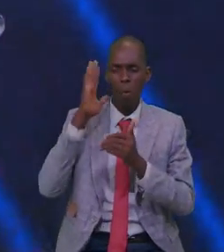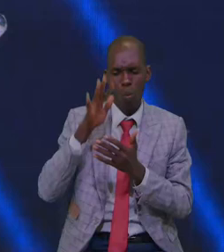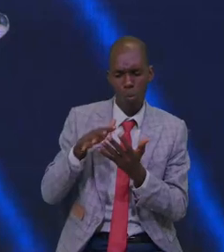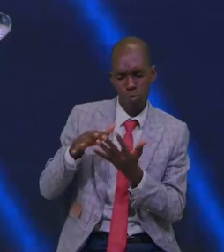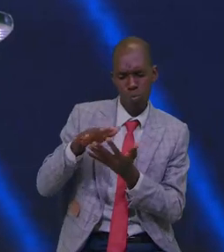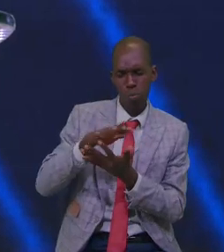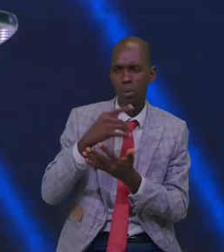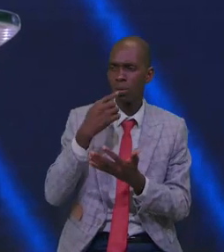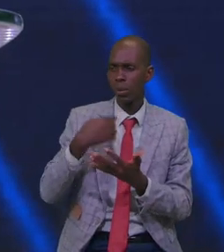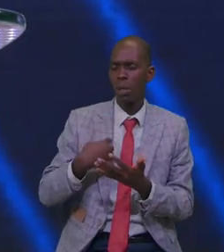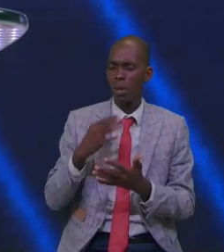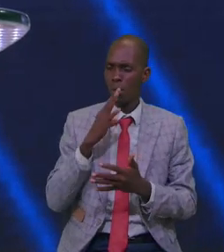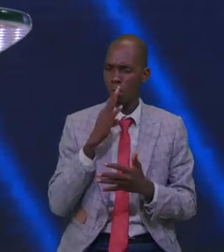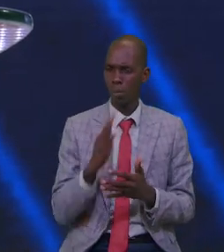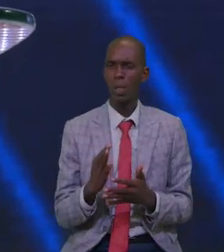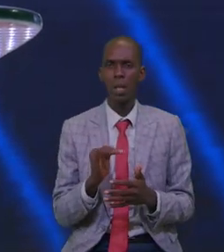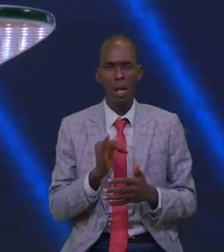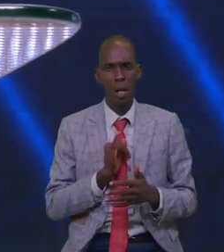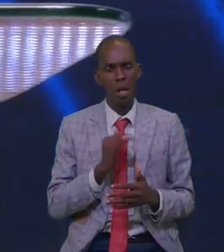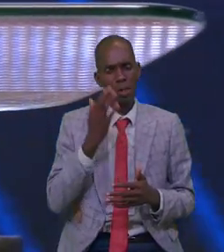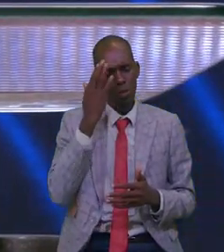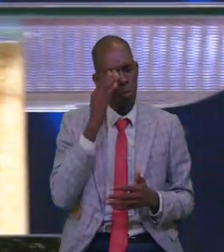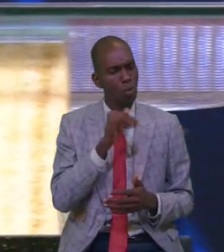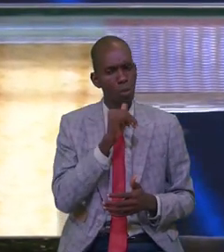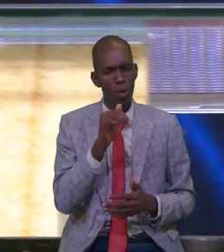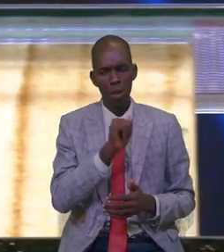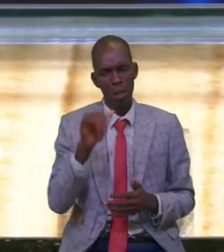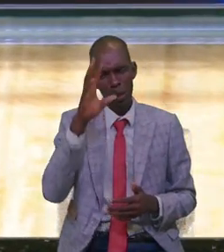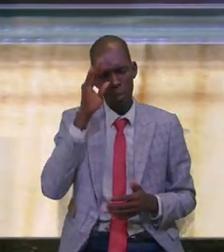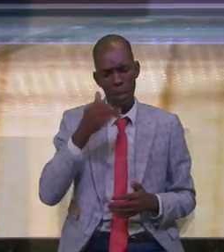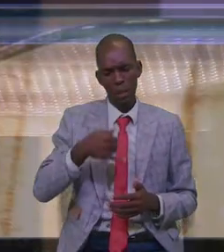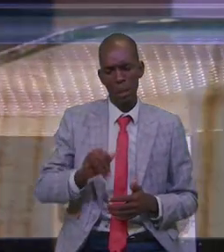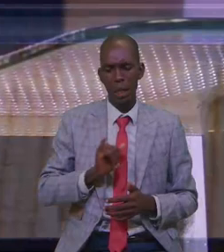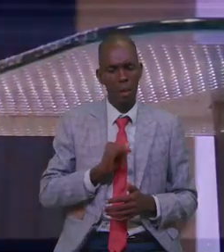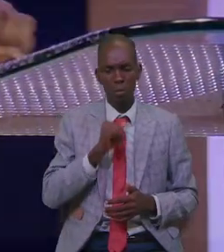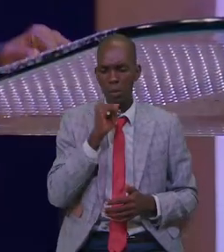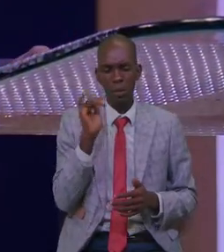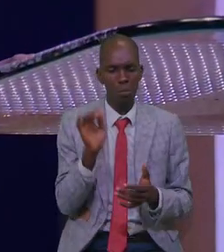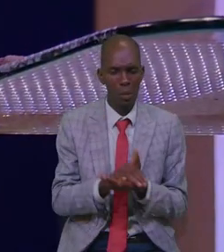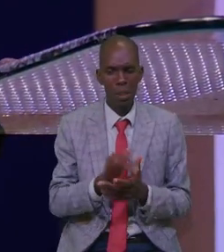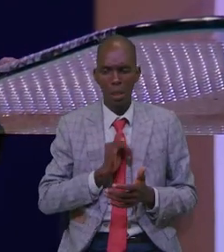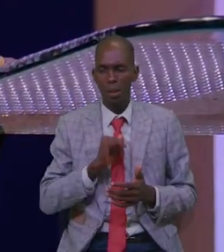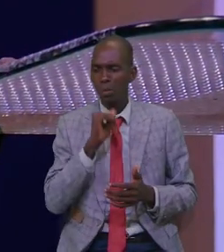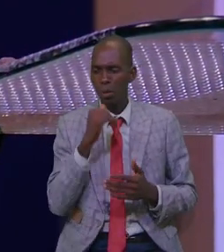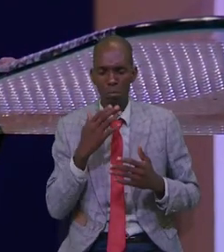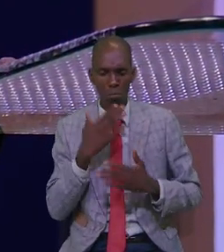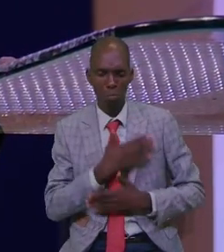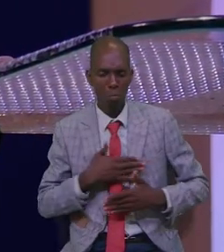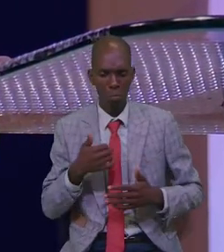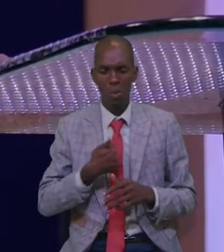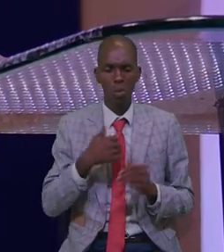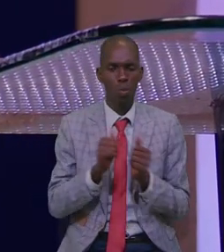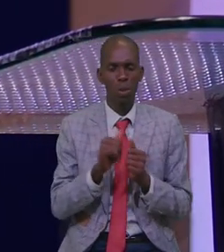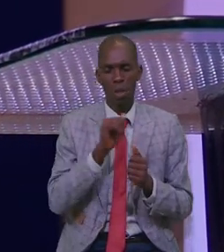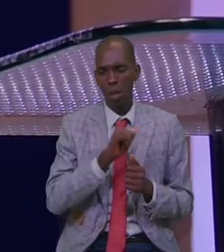seen? I know not a man. This is the one that will come without human